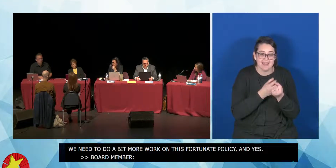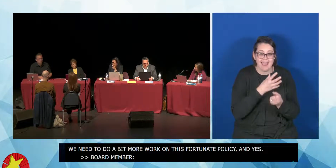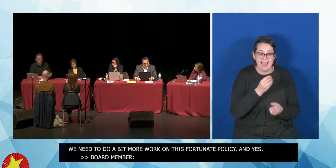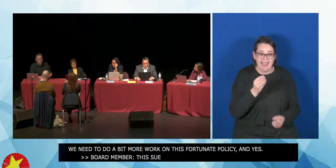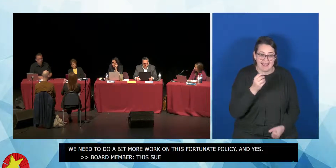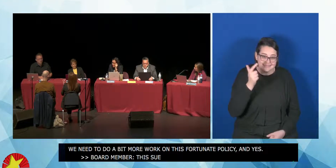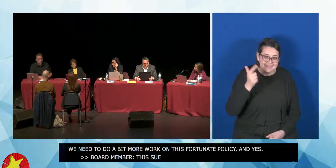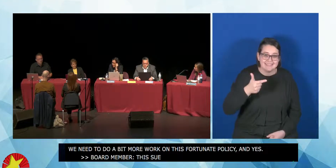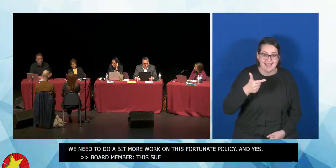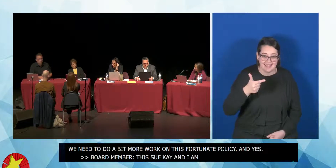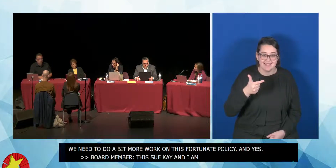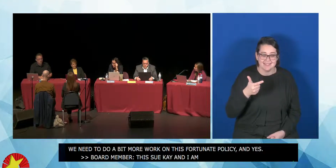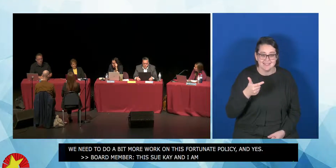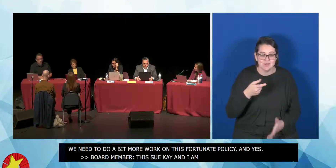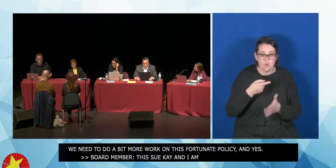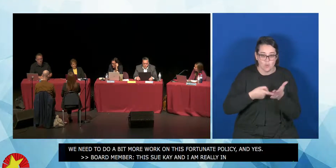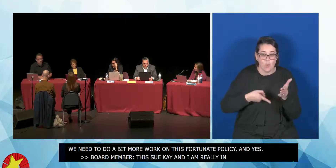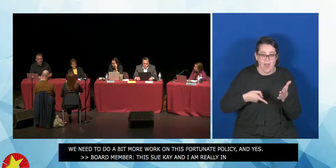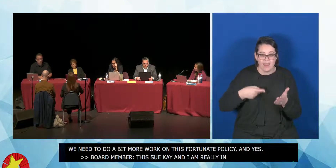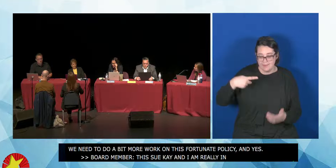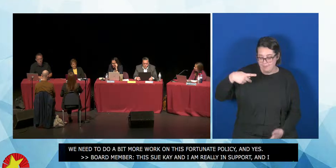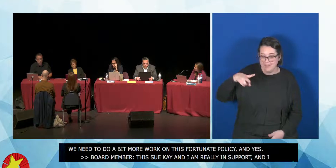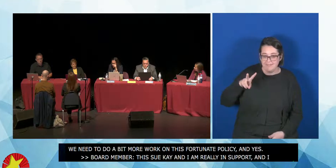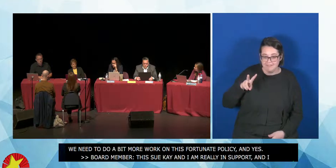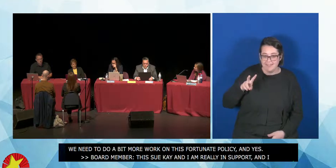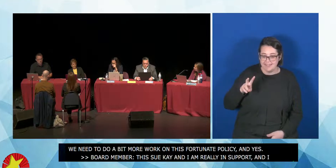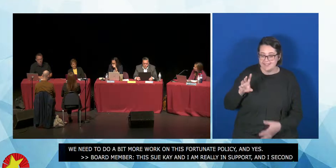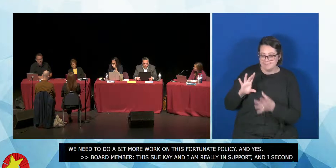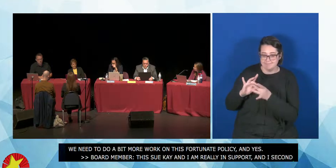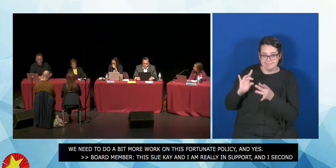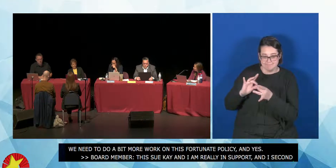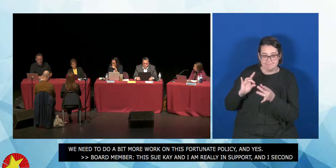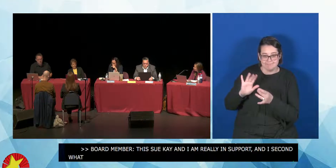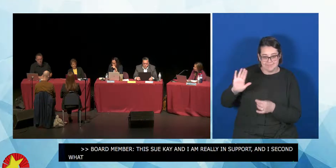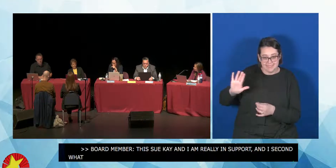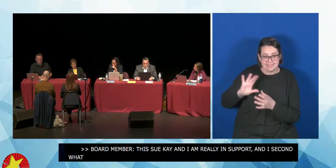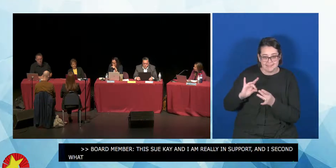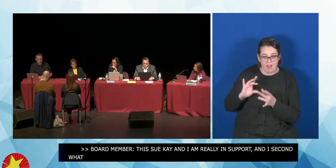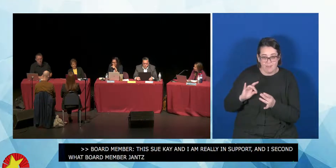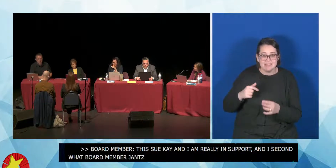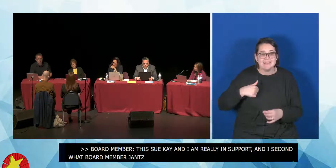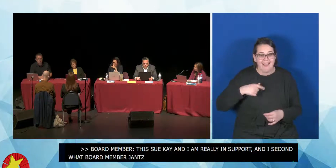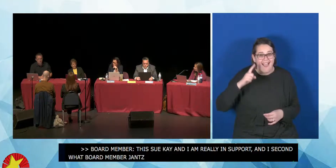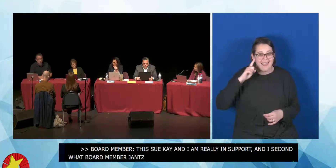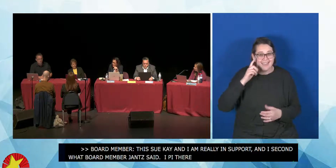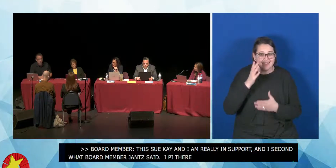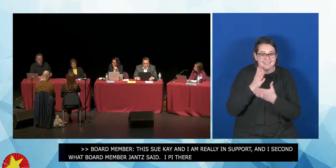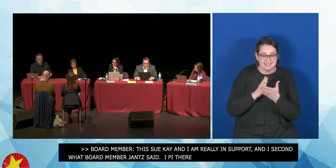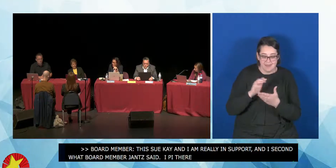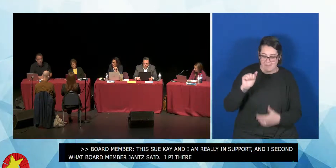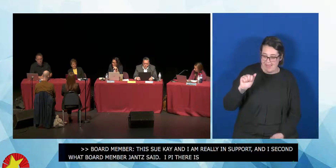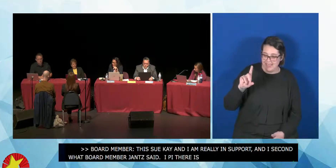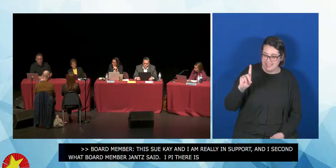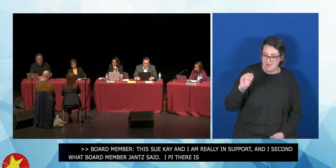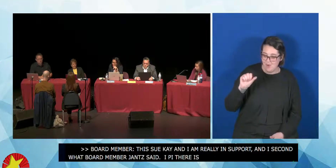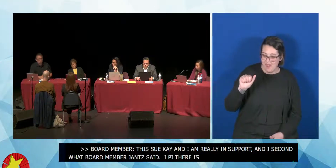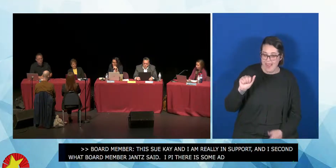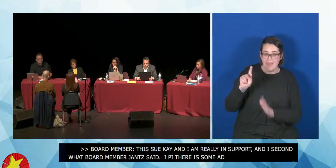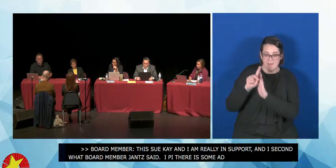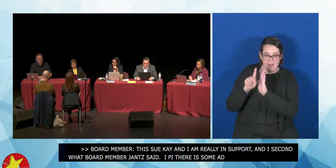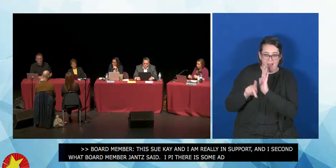second what Board Member Jantz said. I think there are some ADOA policies that would lend themselves very